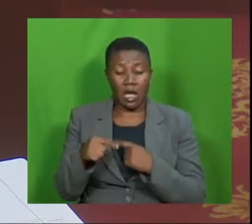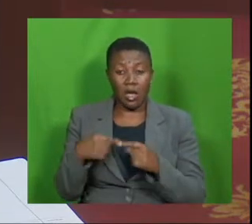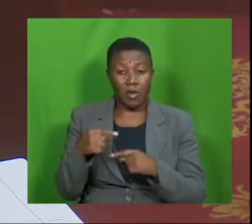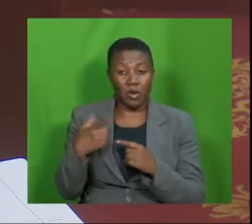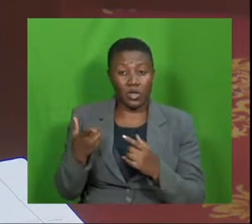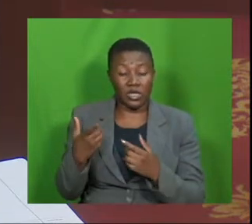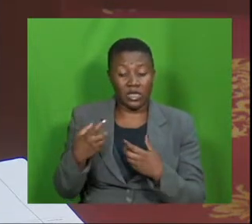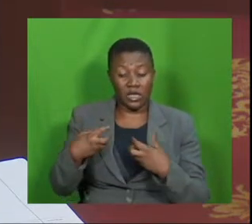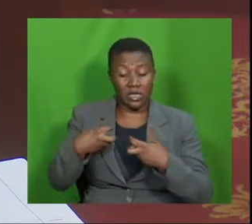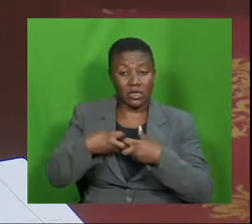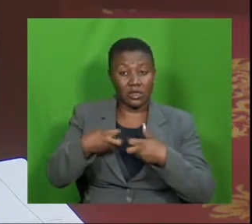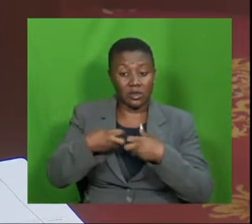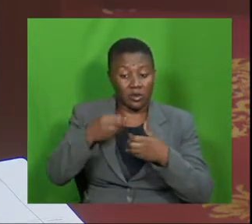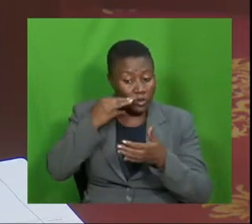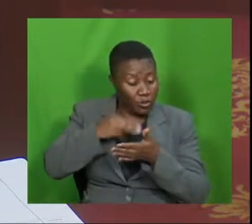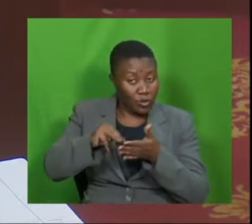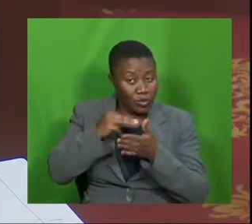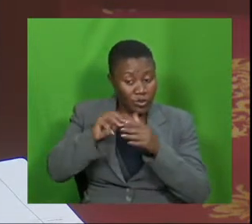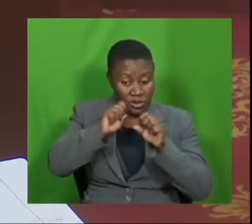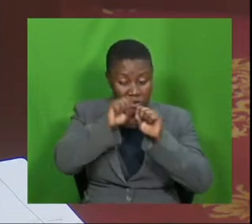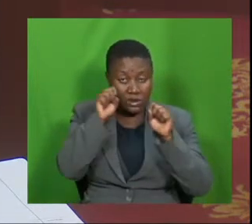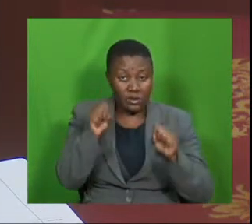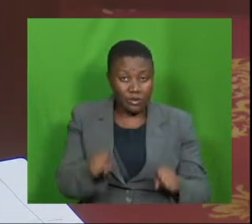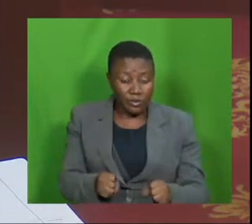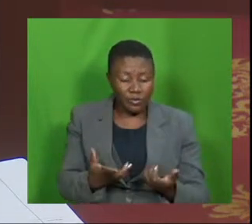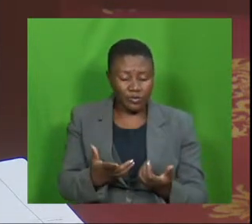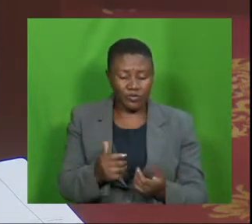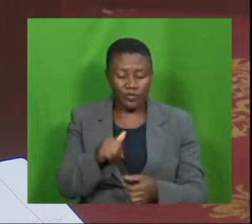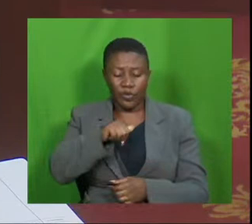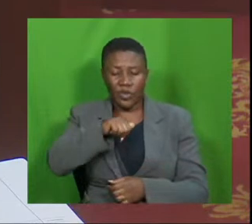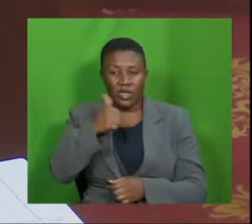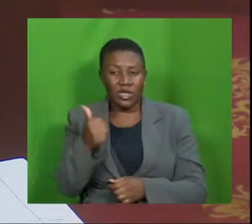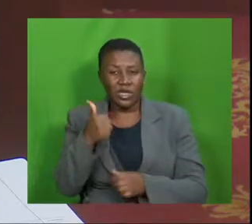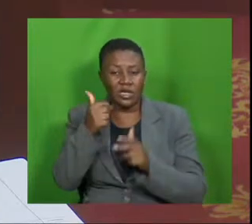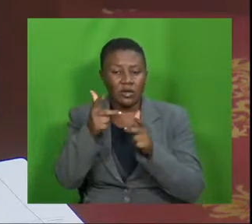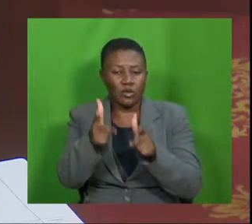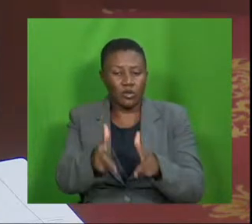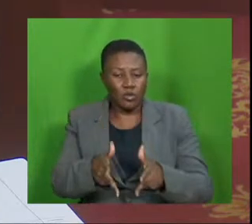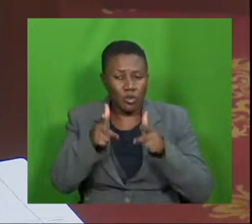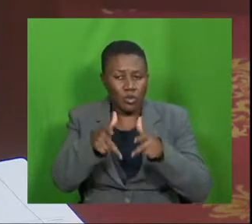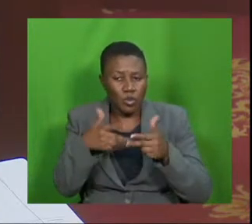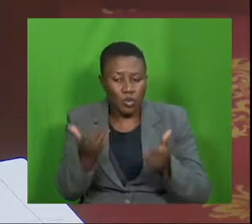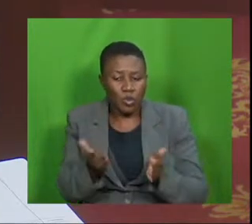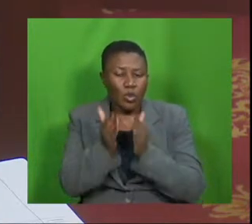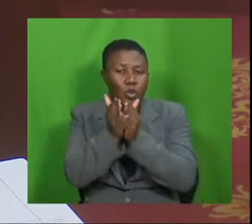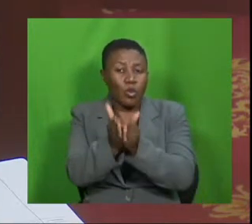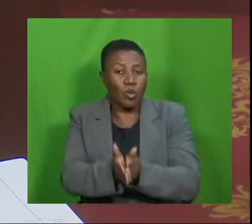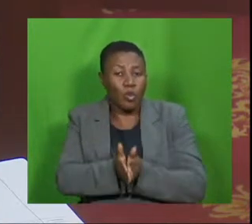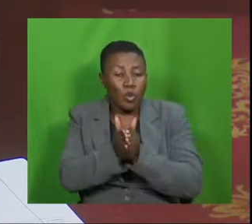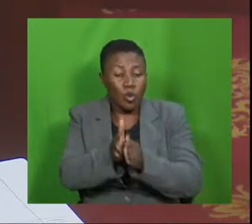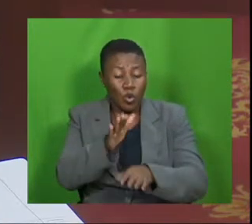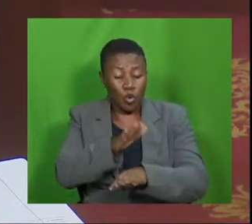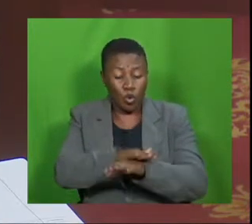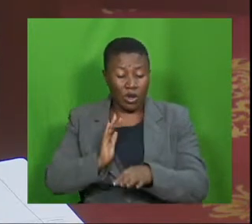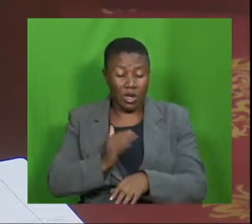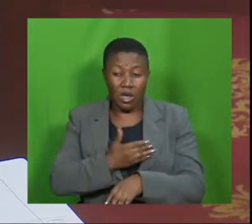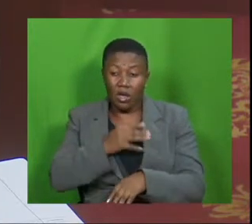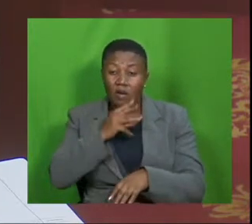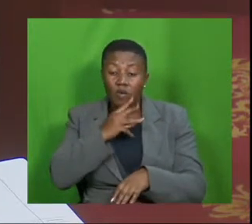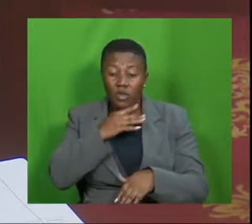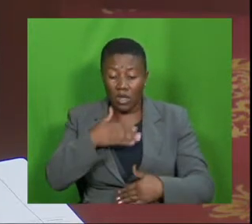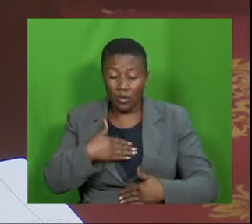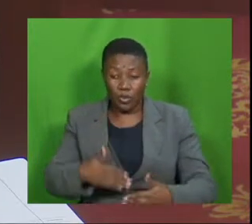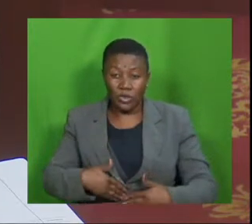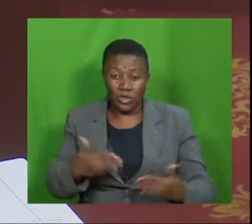we have in place now, any vessel that is on our waters unauthorized